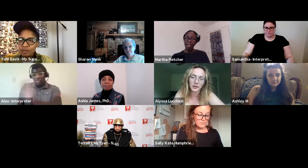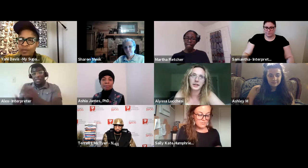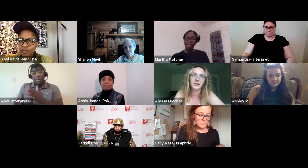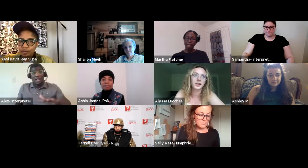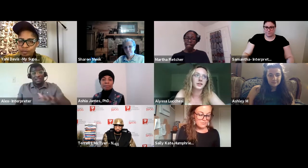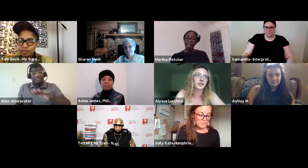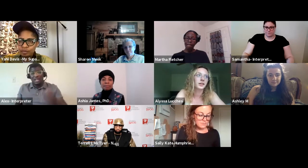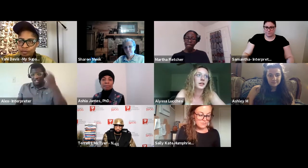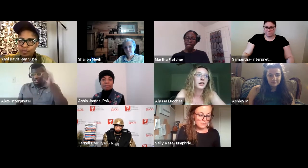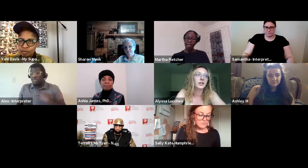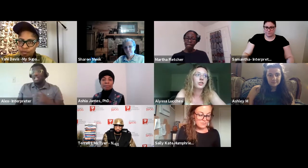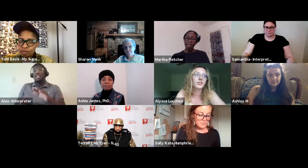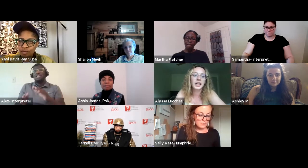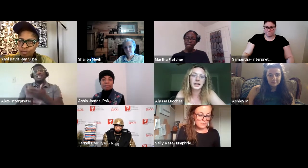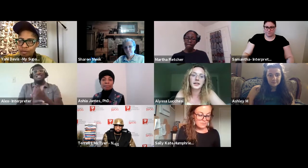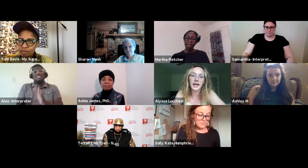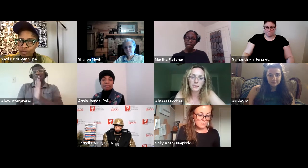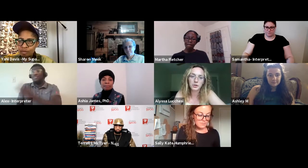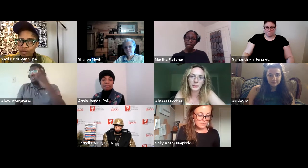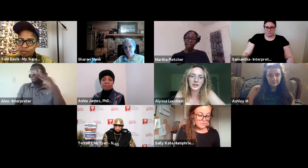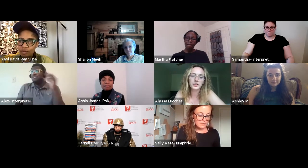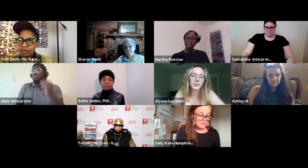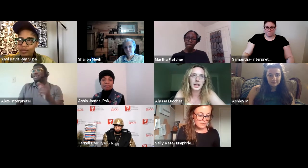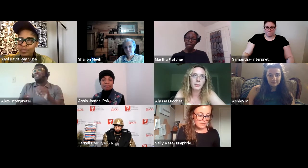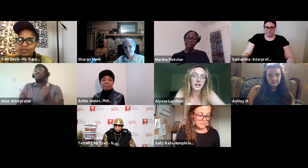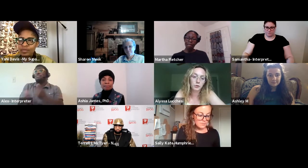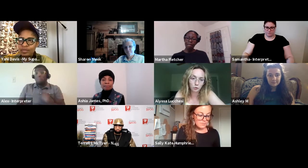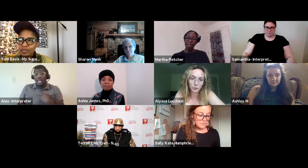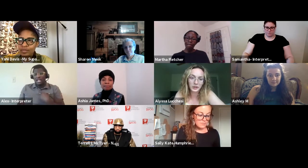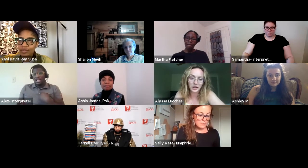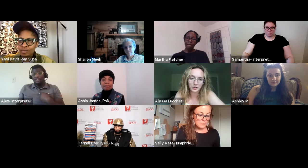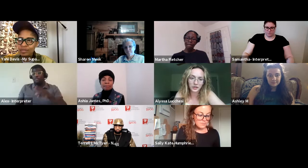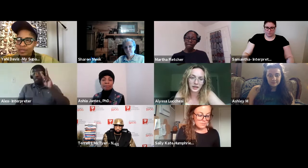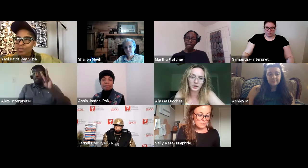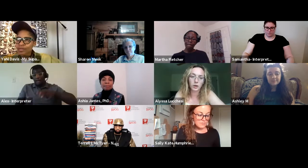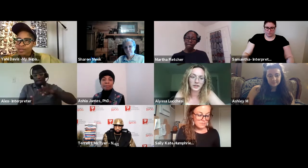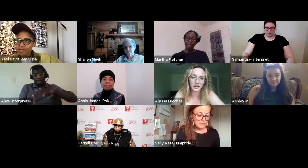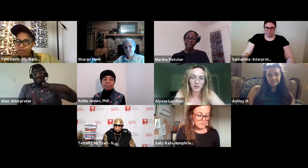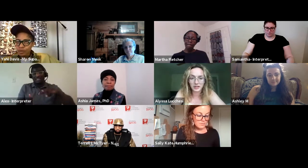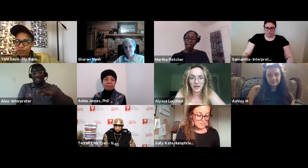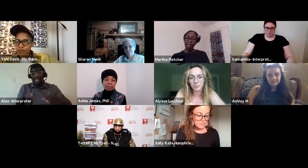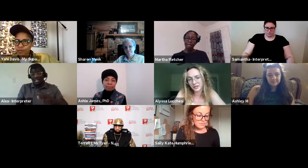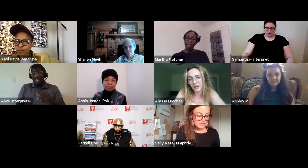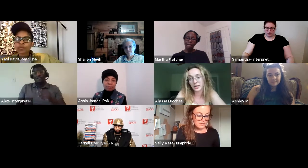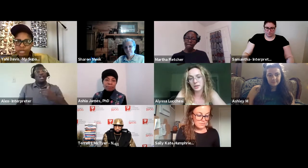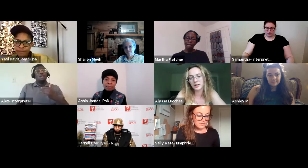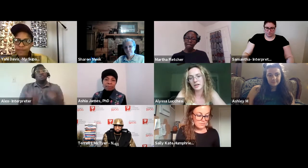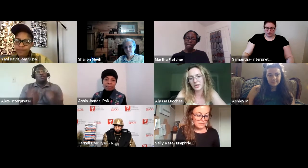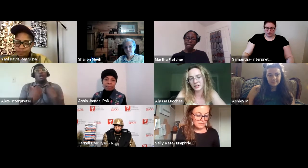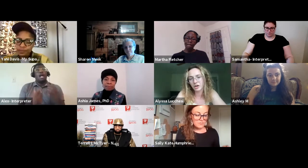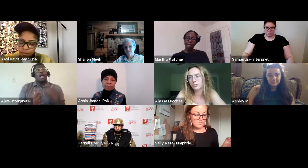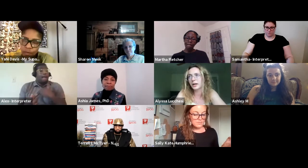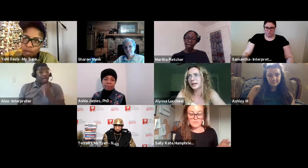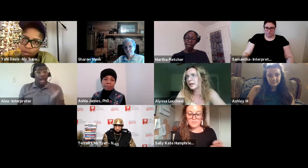their experiences, and just getting that perspective. I mean, I will never truly understand what it's like to be deaf because I am not